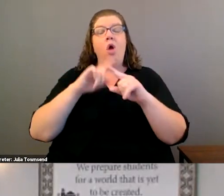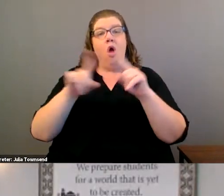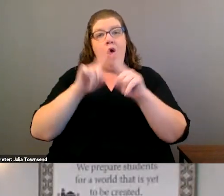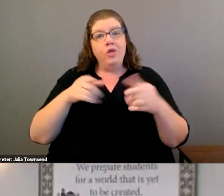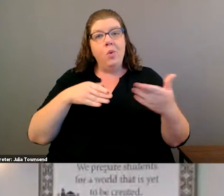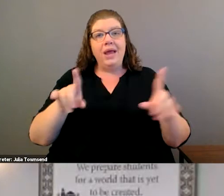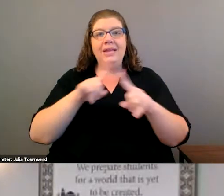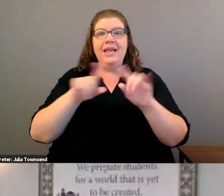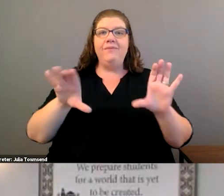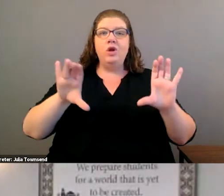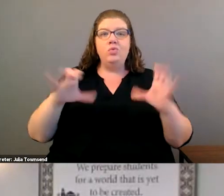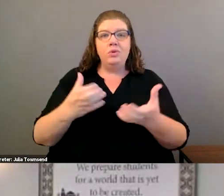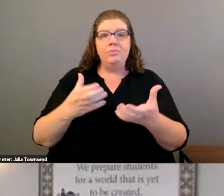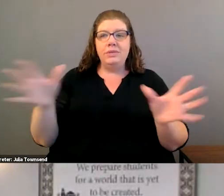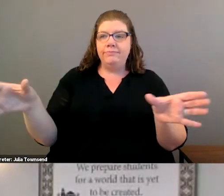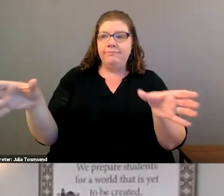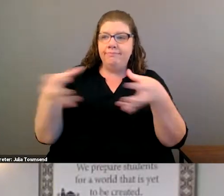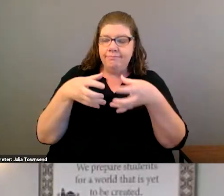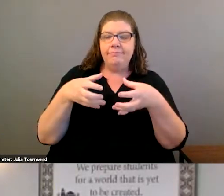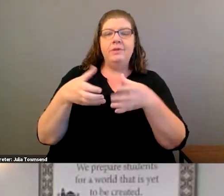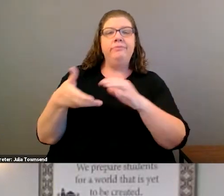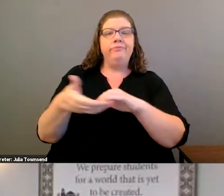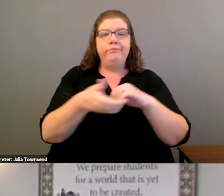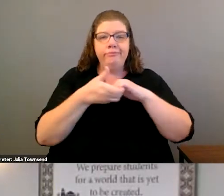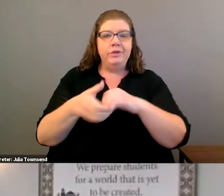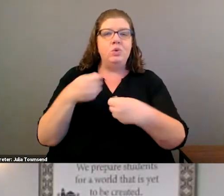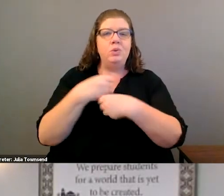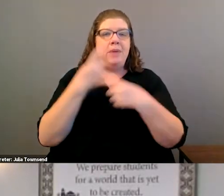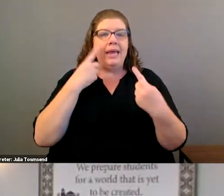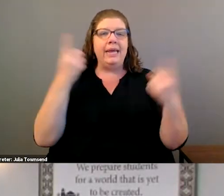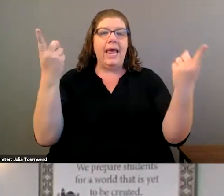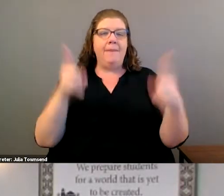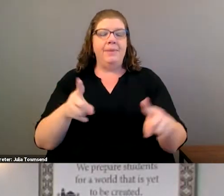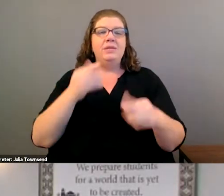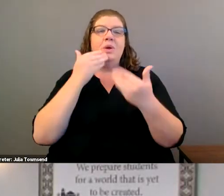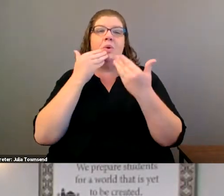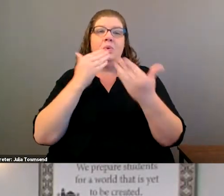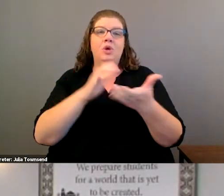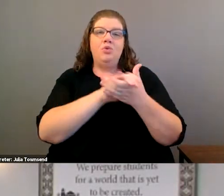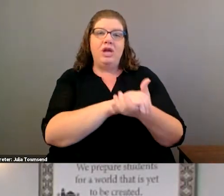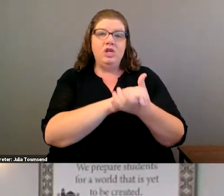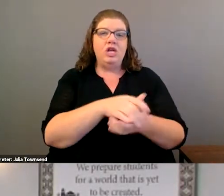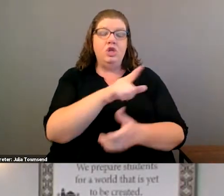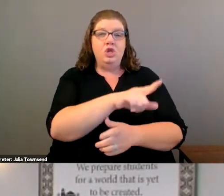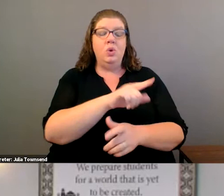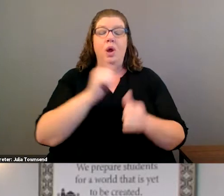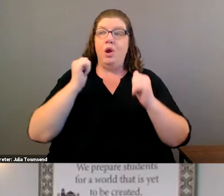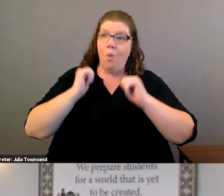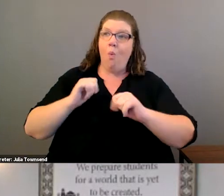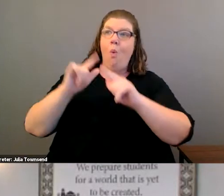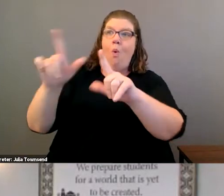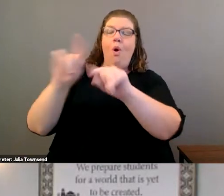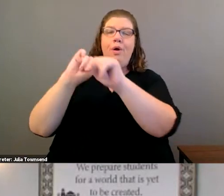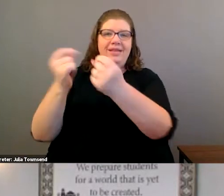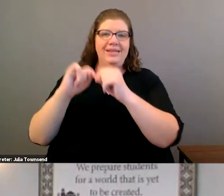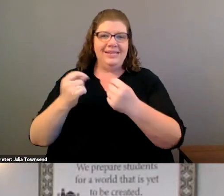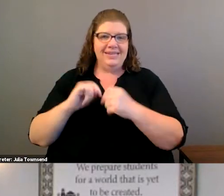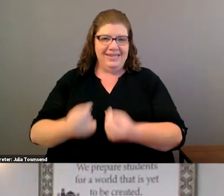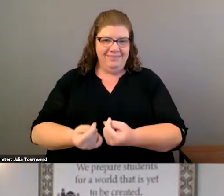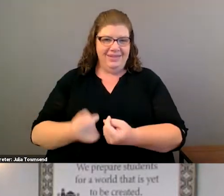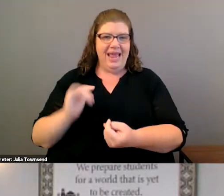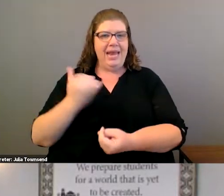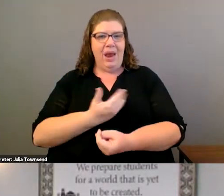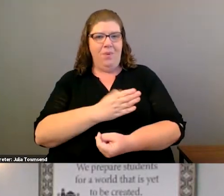come together to make it happen. So congratulations to you and to the team, all the various teams, and to our